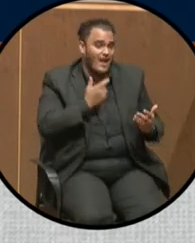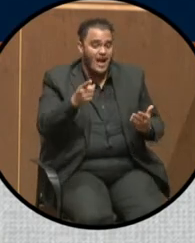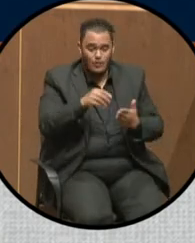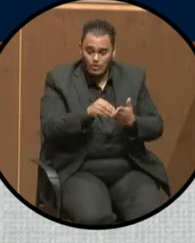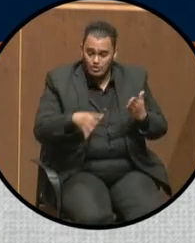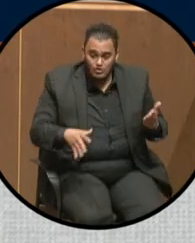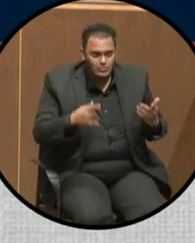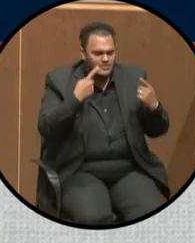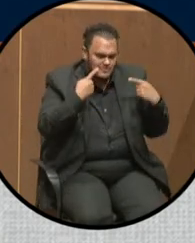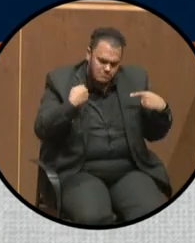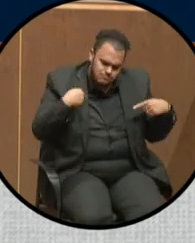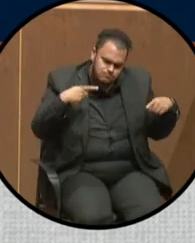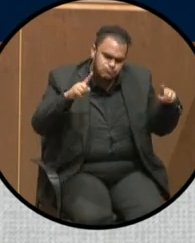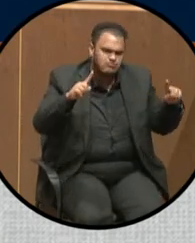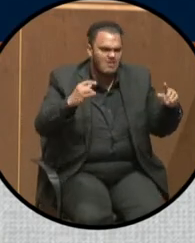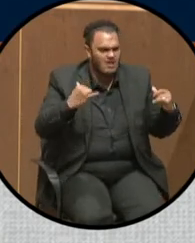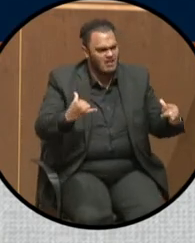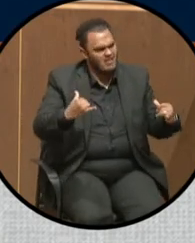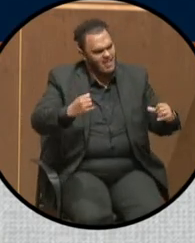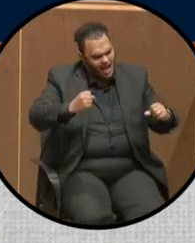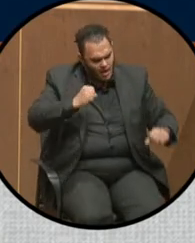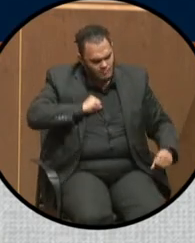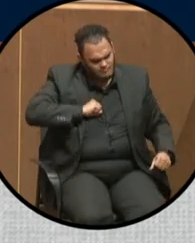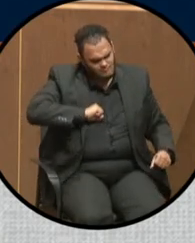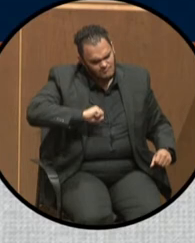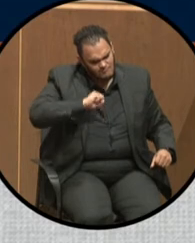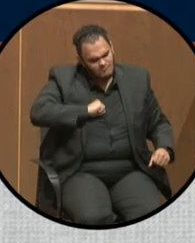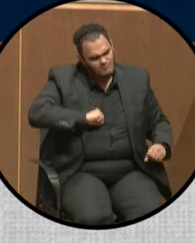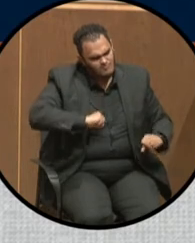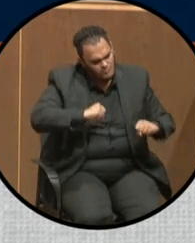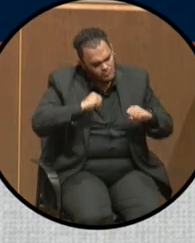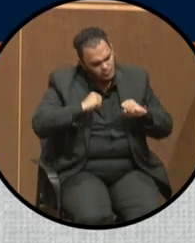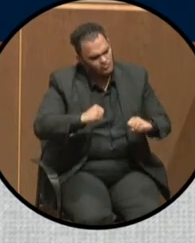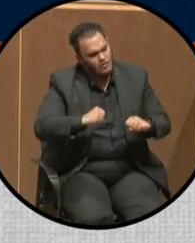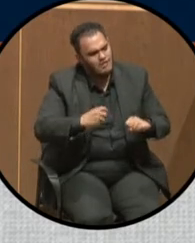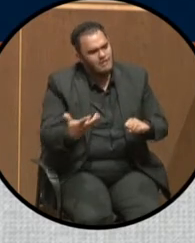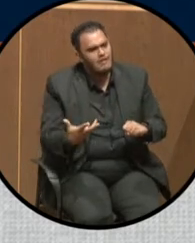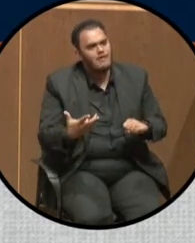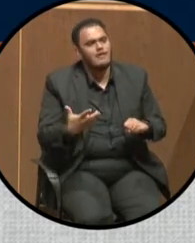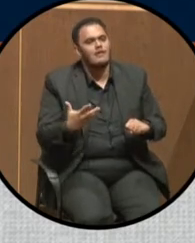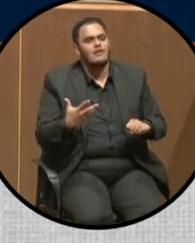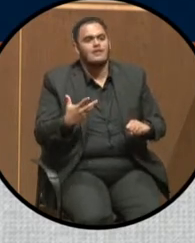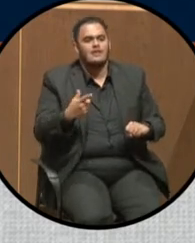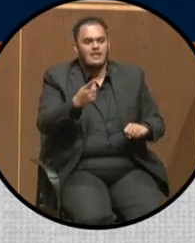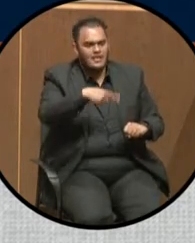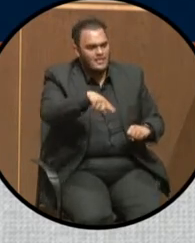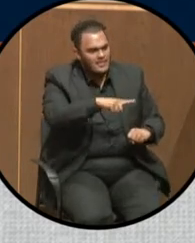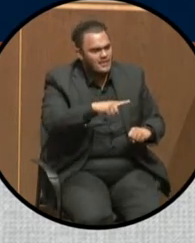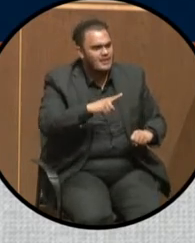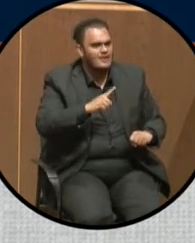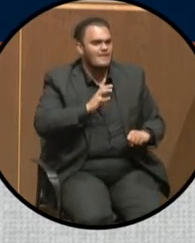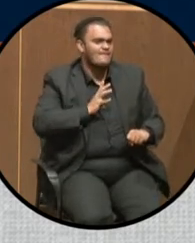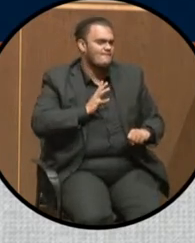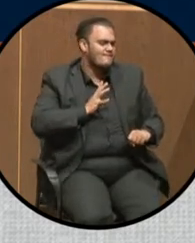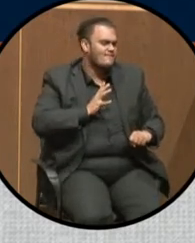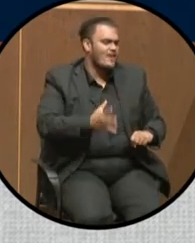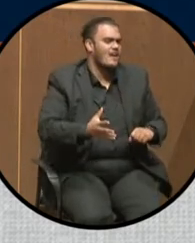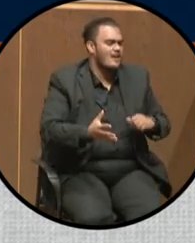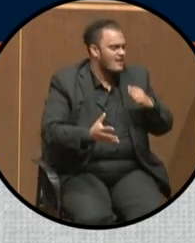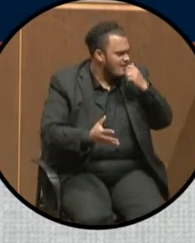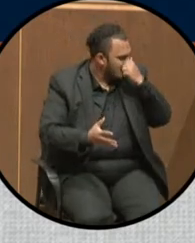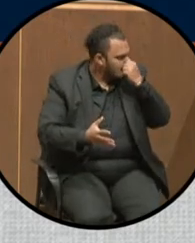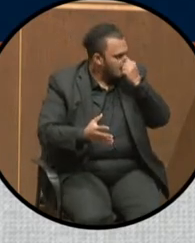said, resilient. They're fine. And as the previous caller said, we're ready to get back to some sense of